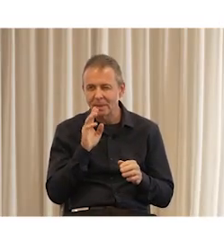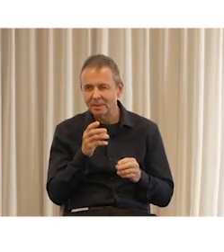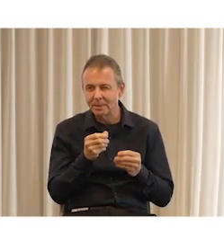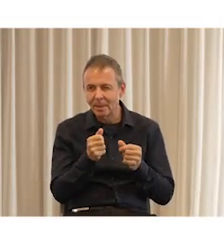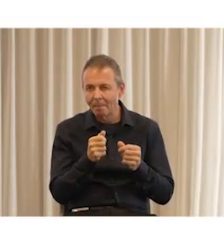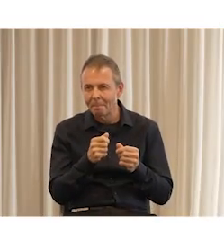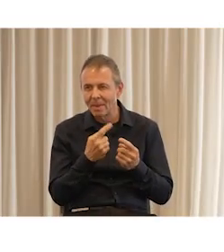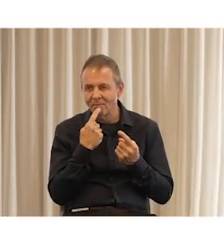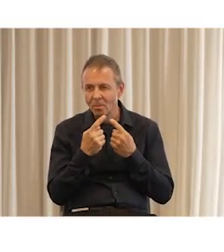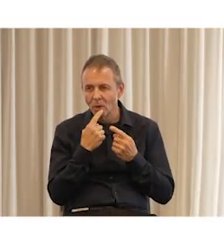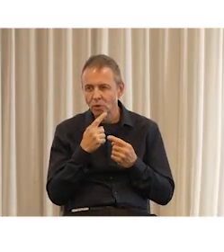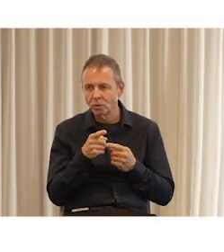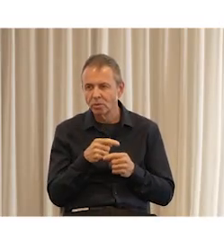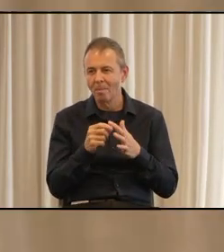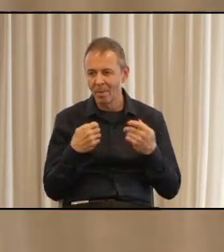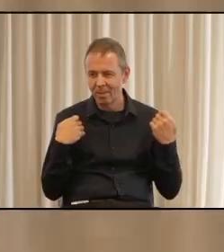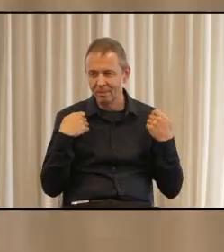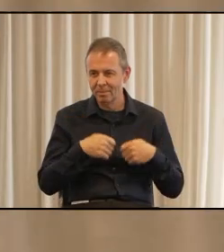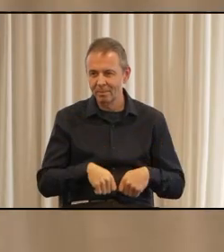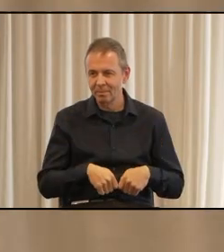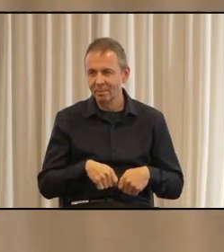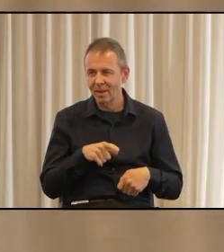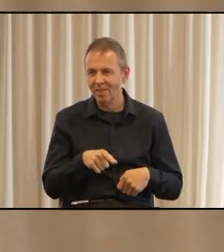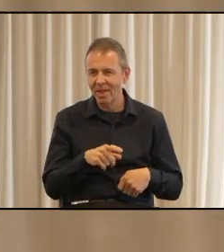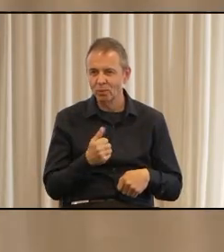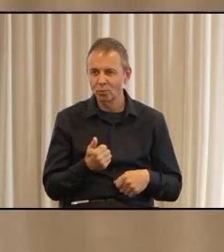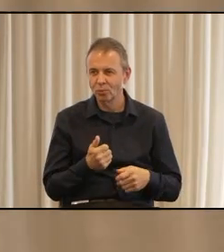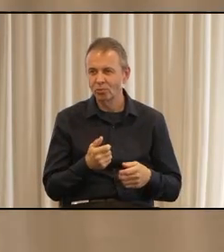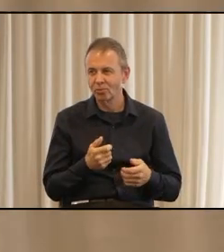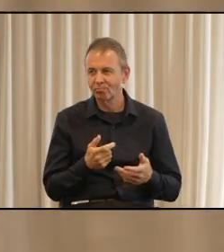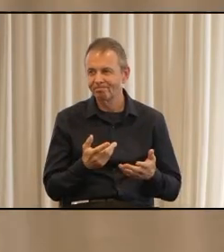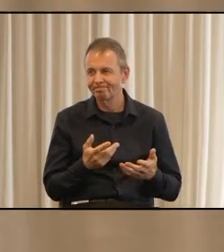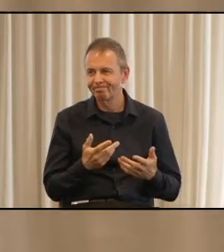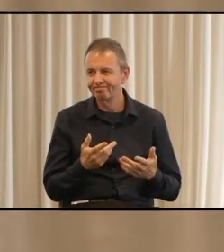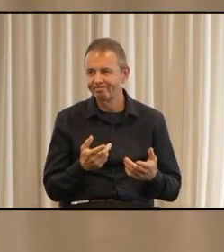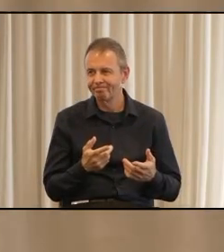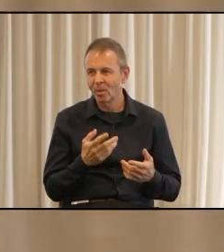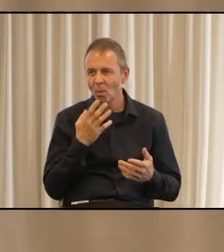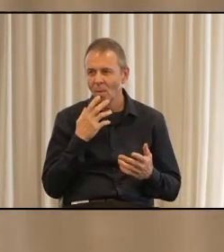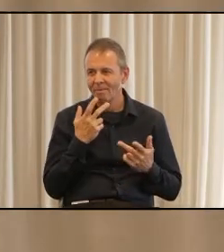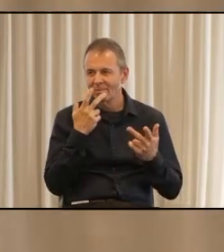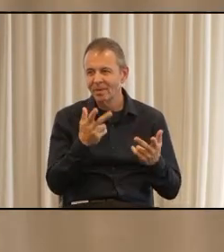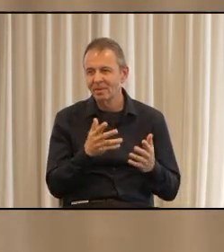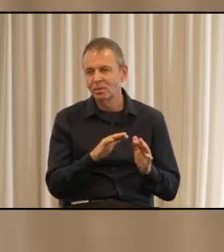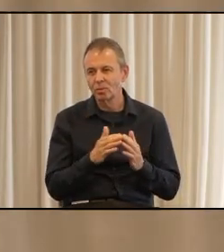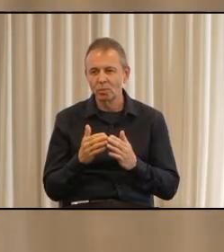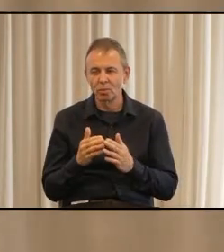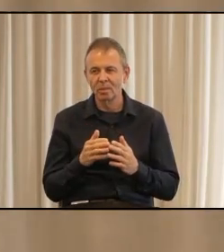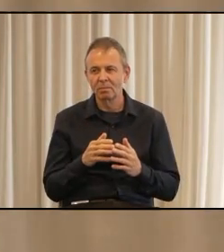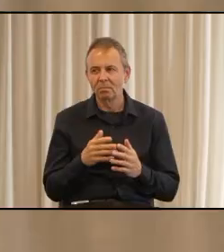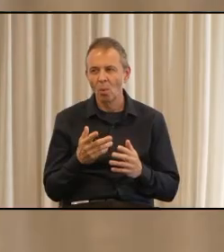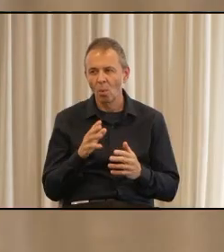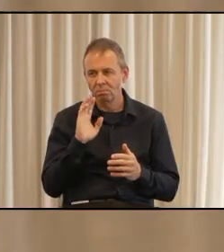and her jacket was an amazing calling card. So when she's out in community or she has done